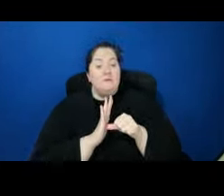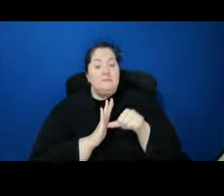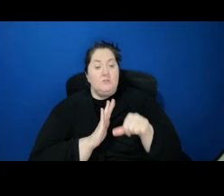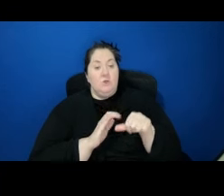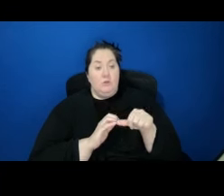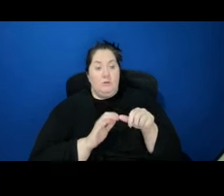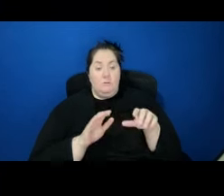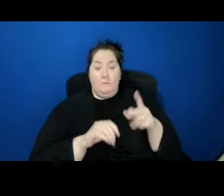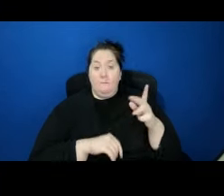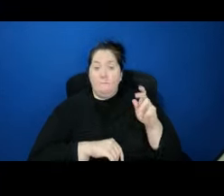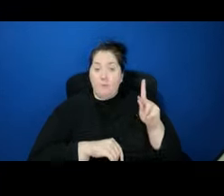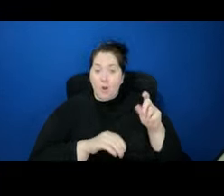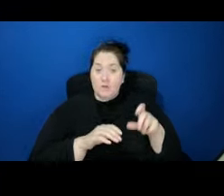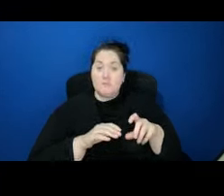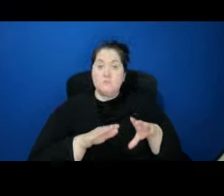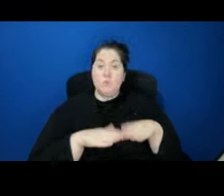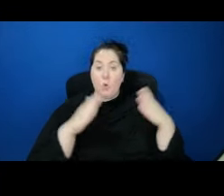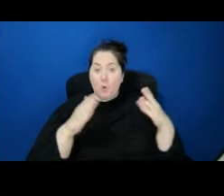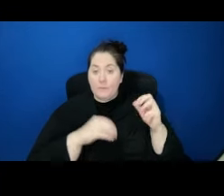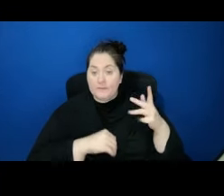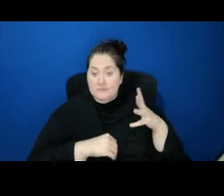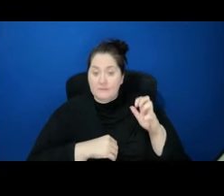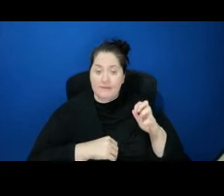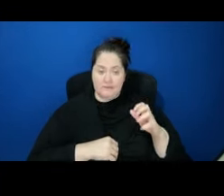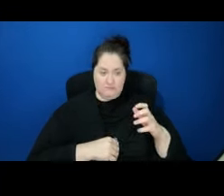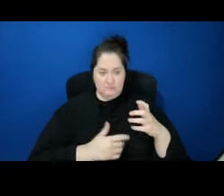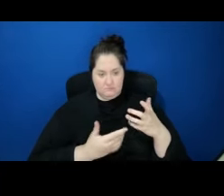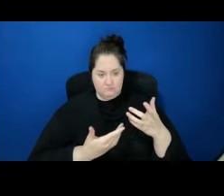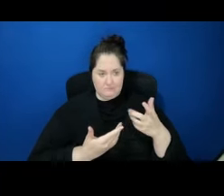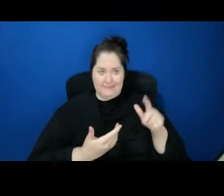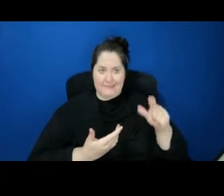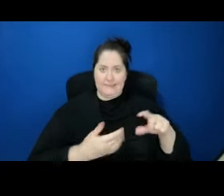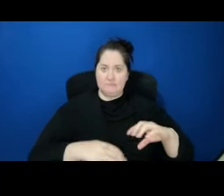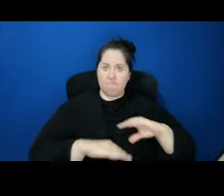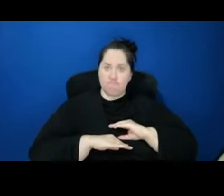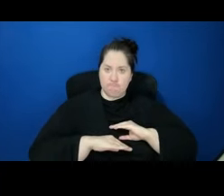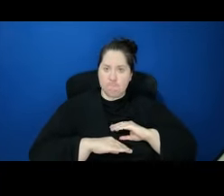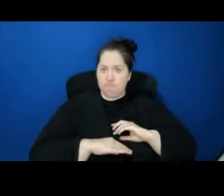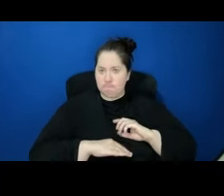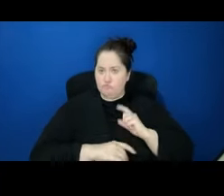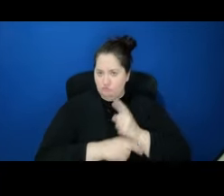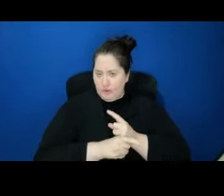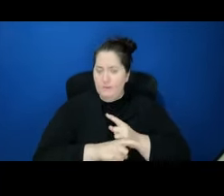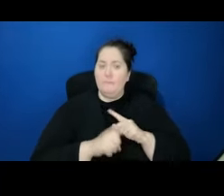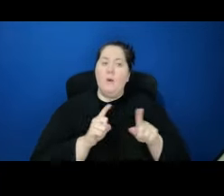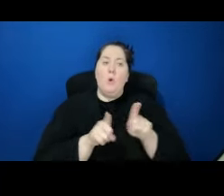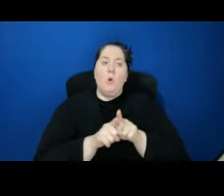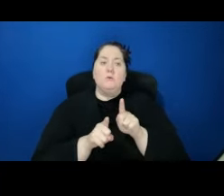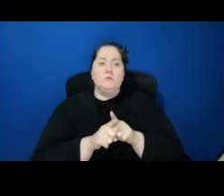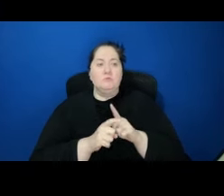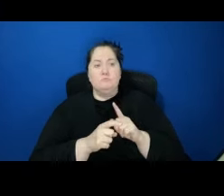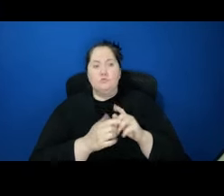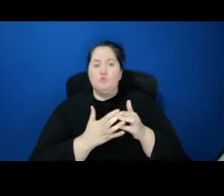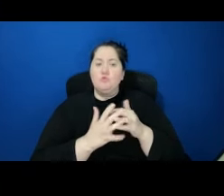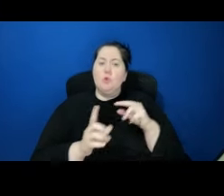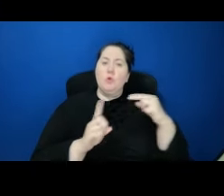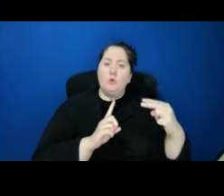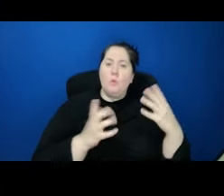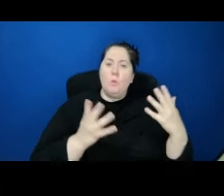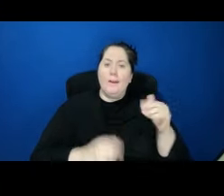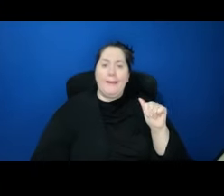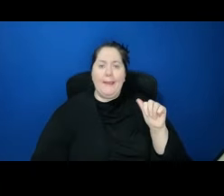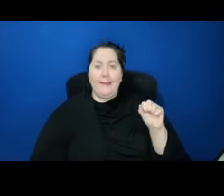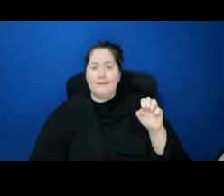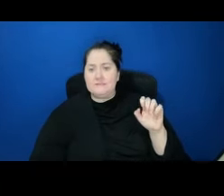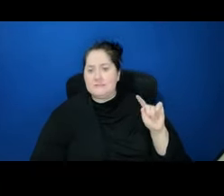open space is certainly meeting the needs as we grow into the future, but also taking a fresh look at what assets we have in